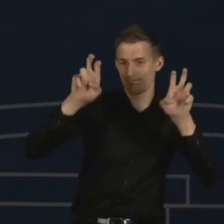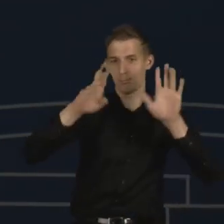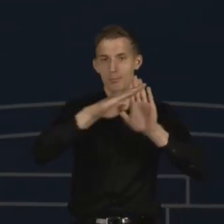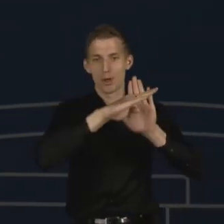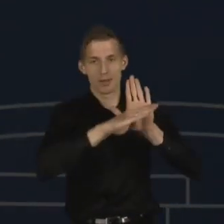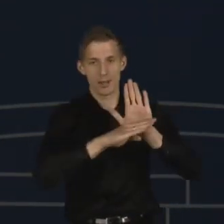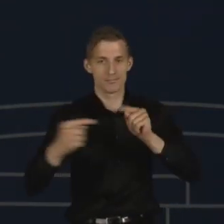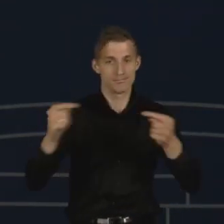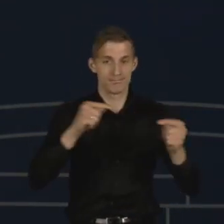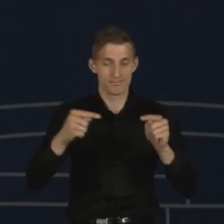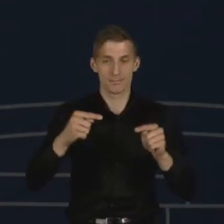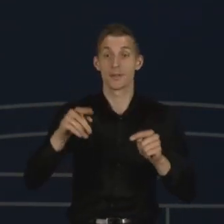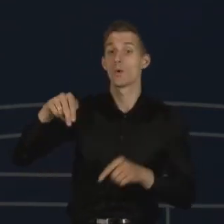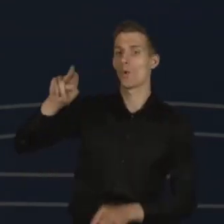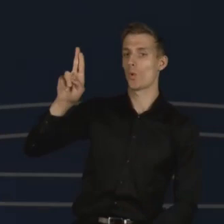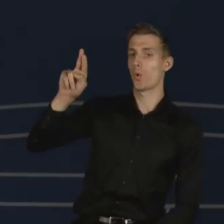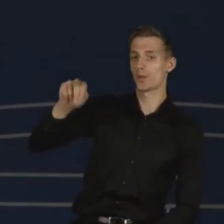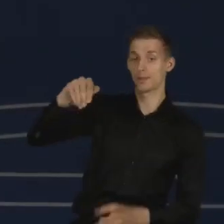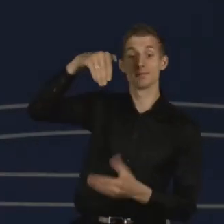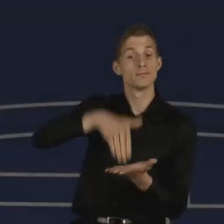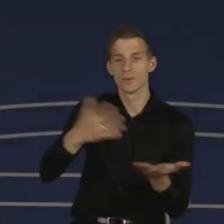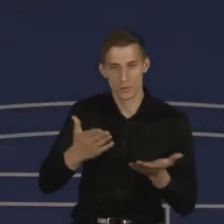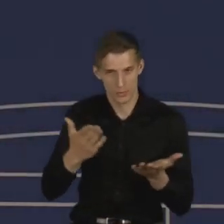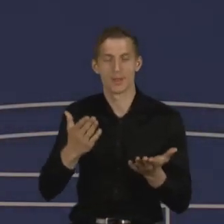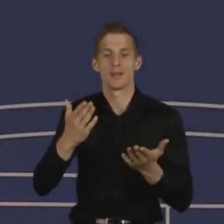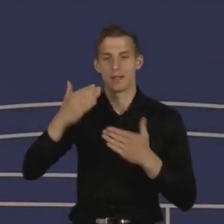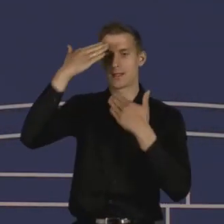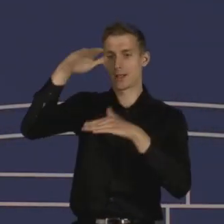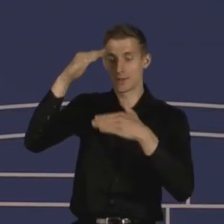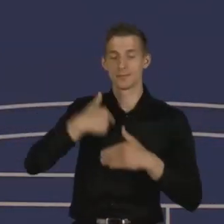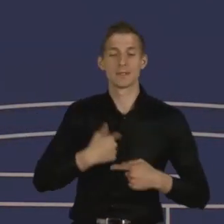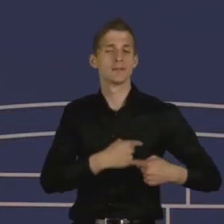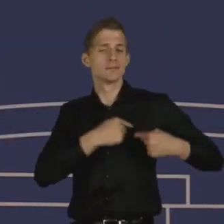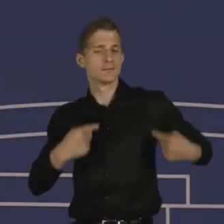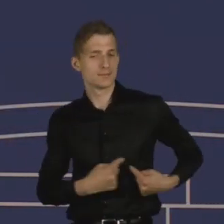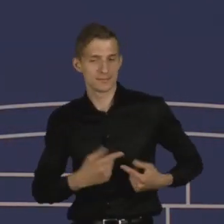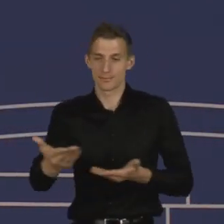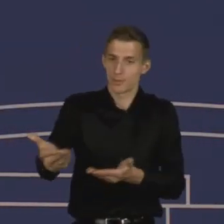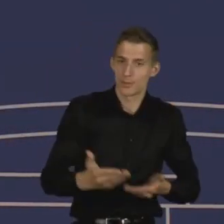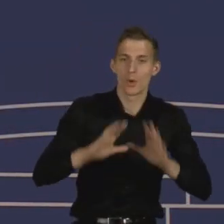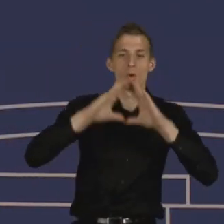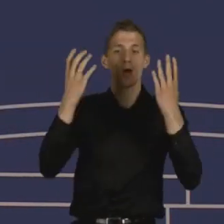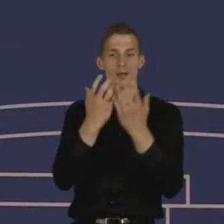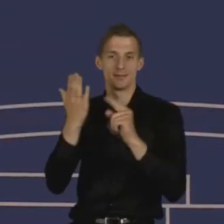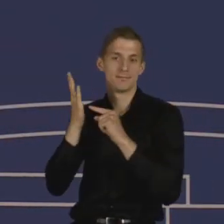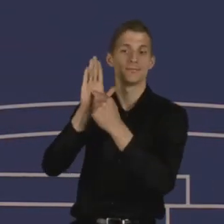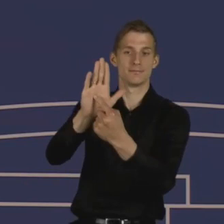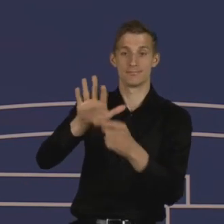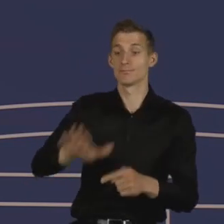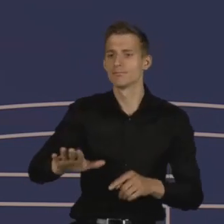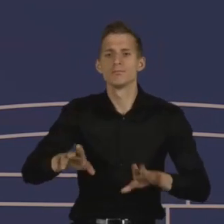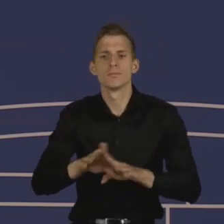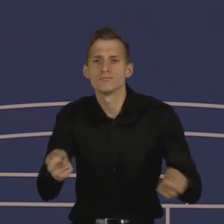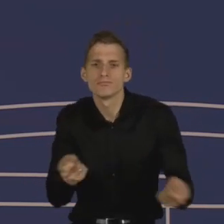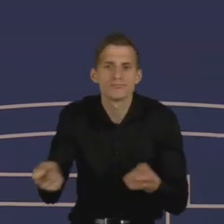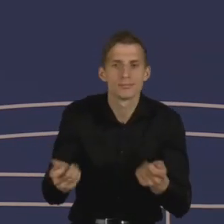I would like to welcome all the guests from all over the world, representatives of authorities, organizations, media, and above